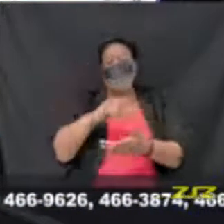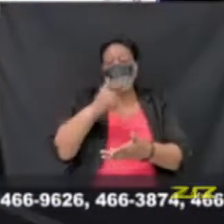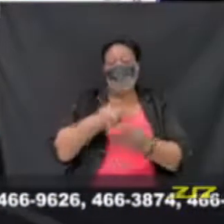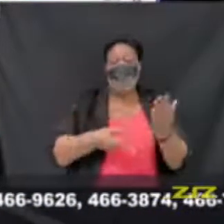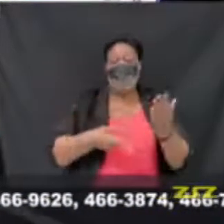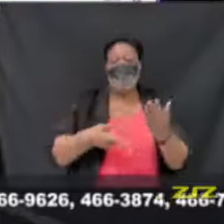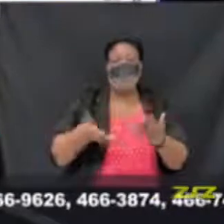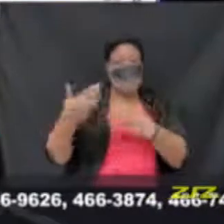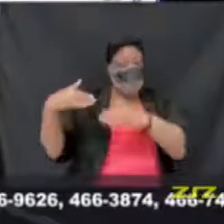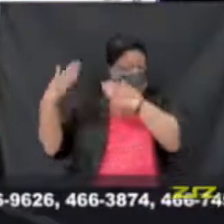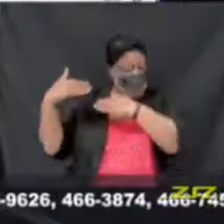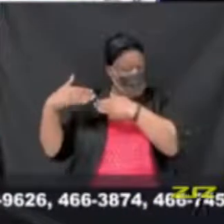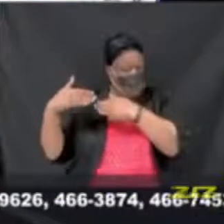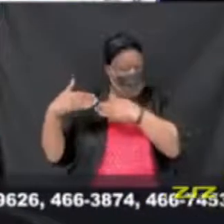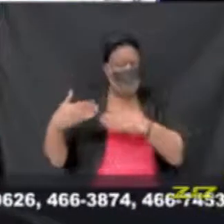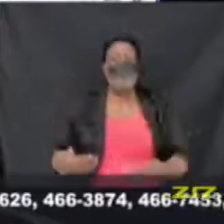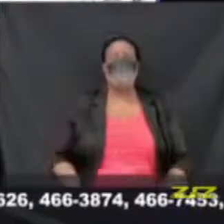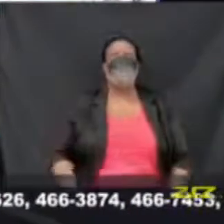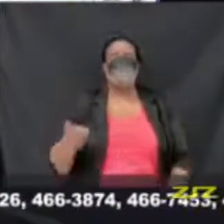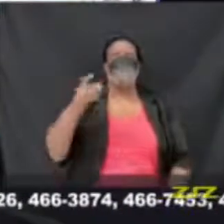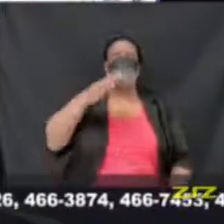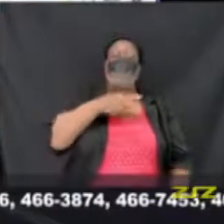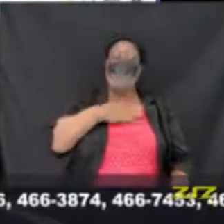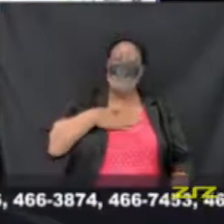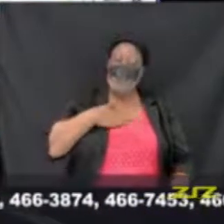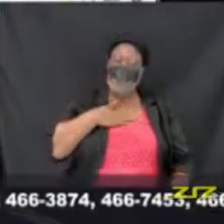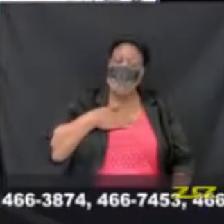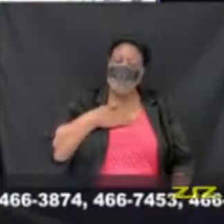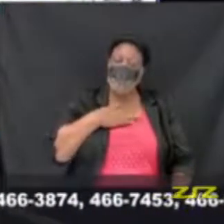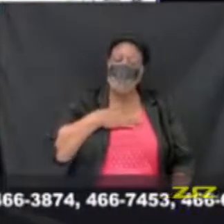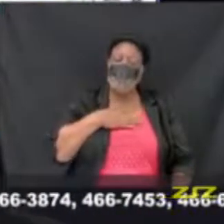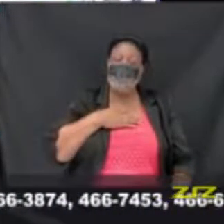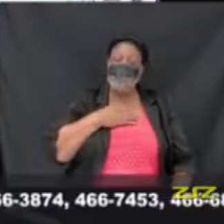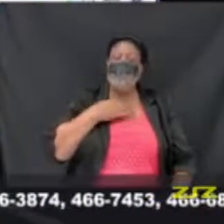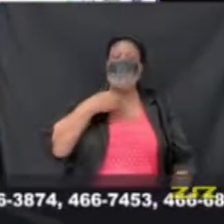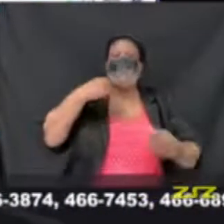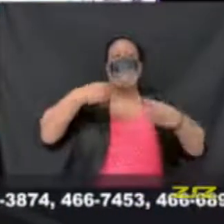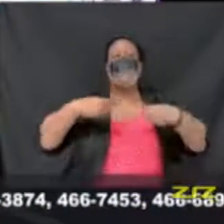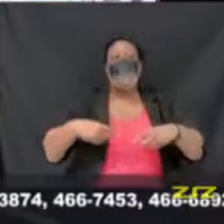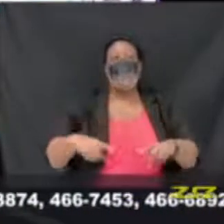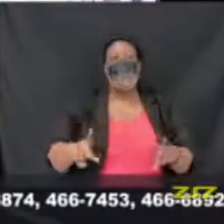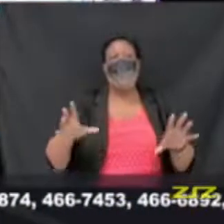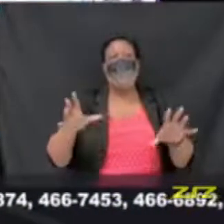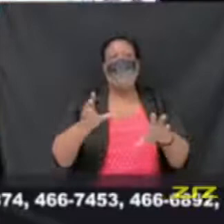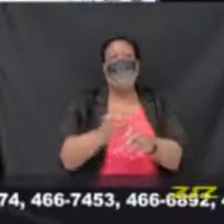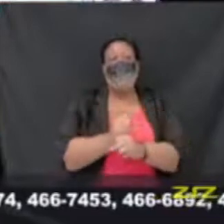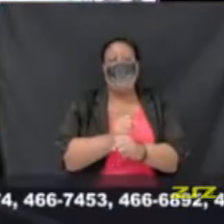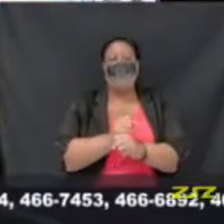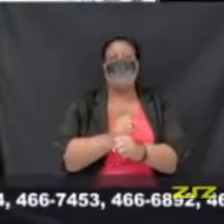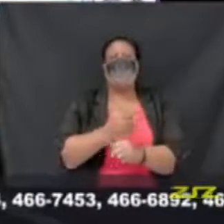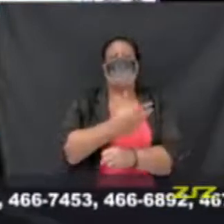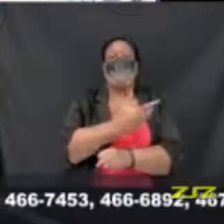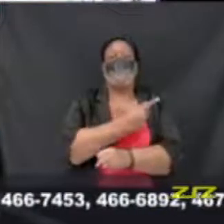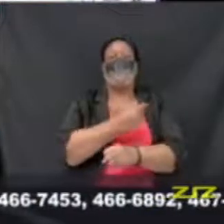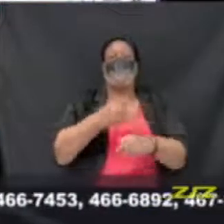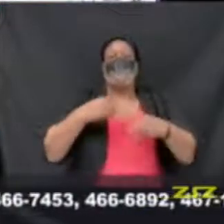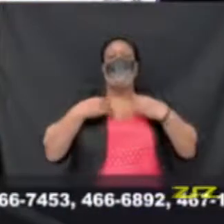interacting with some sense of normalcy, the answer is right at our hands. We need to go forward and get vaccinated.